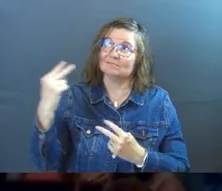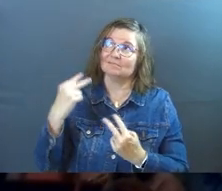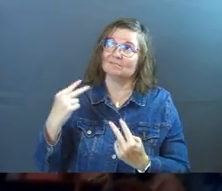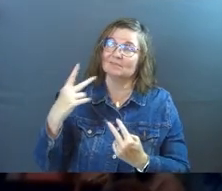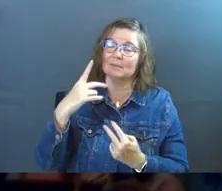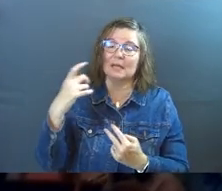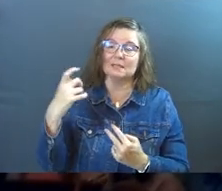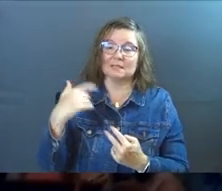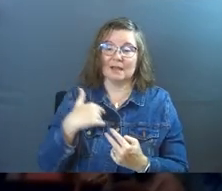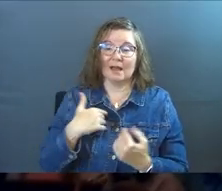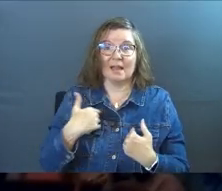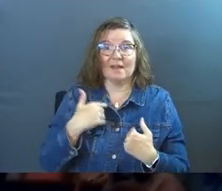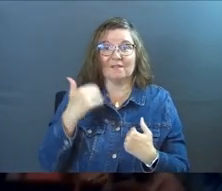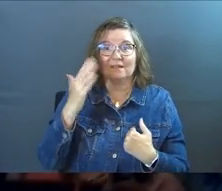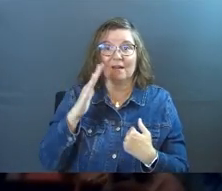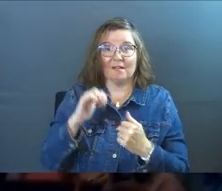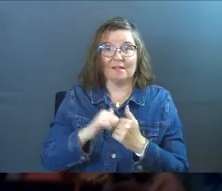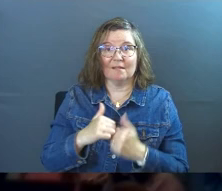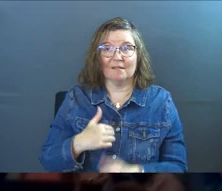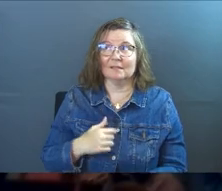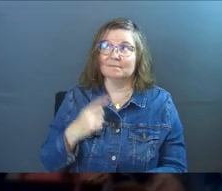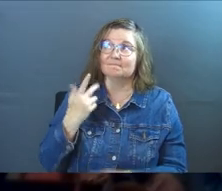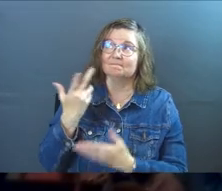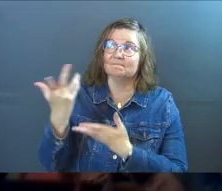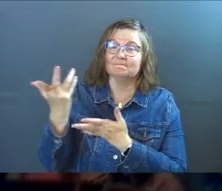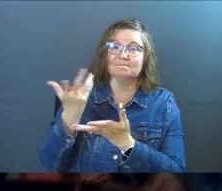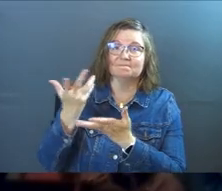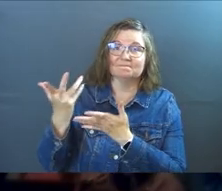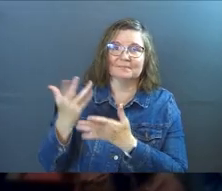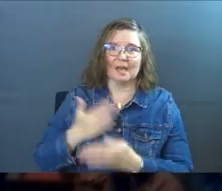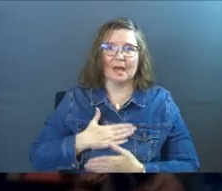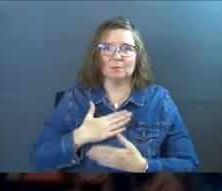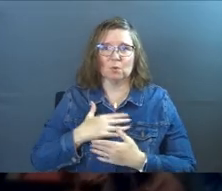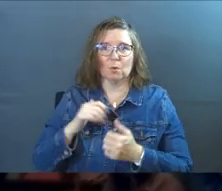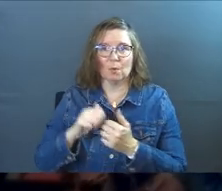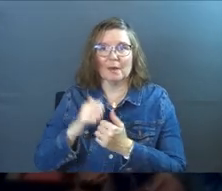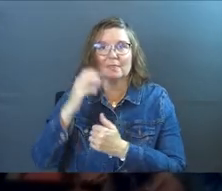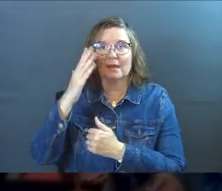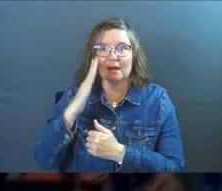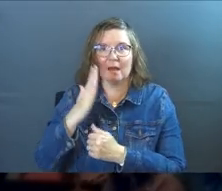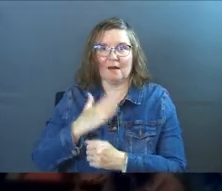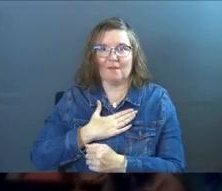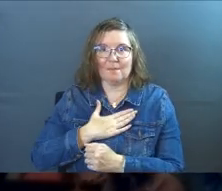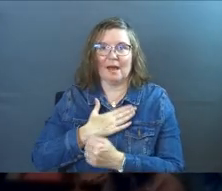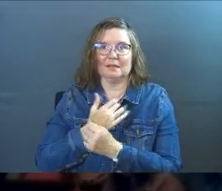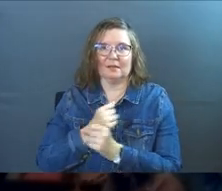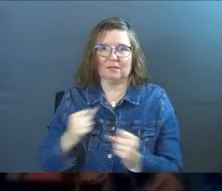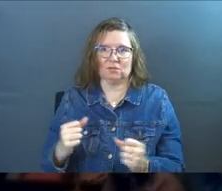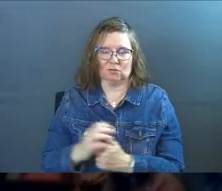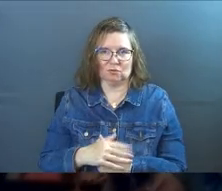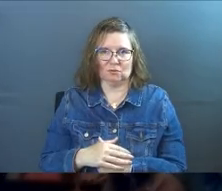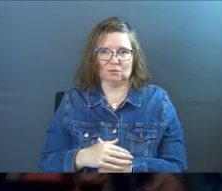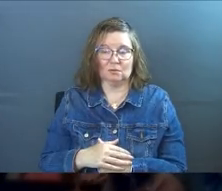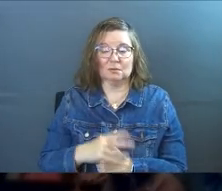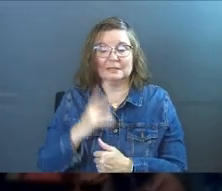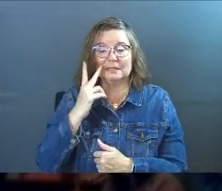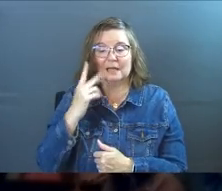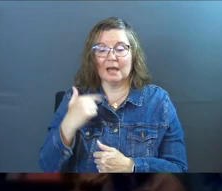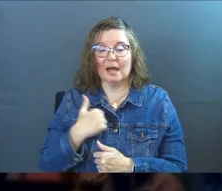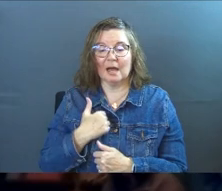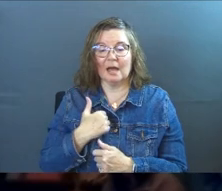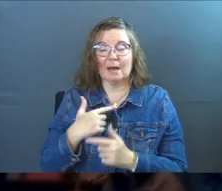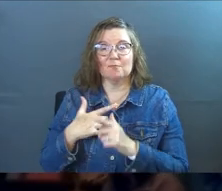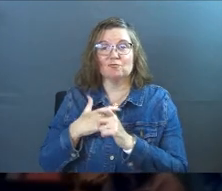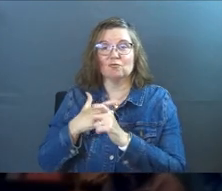saved because I have God. I'm joyful in the God of my salvation. See, I'm